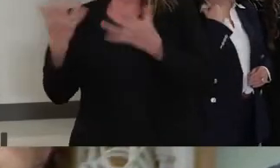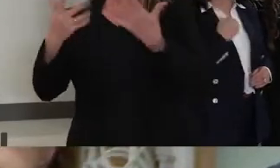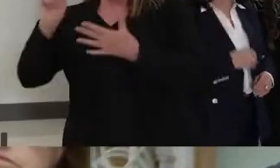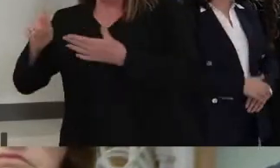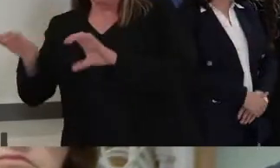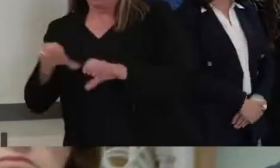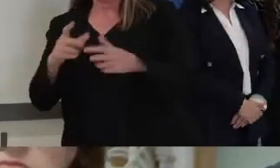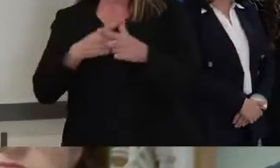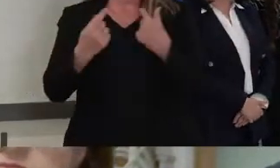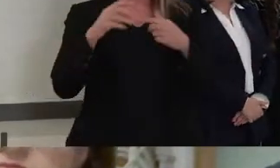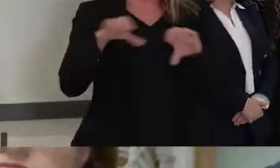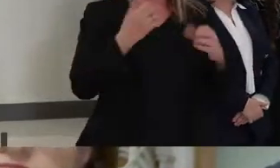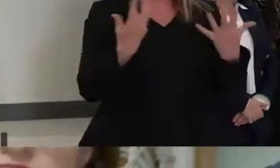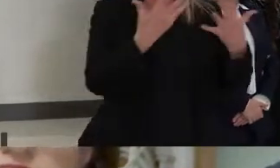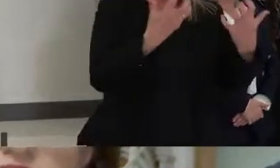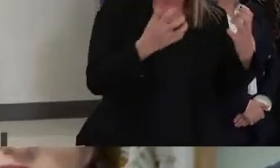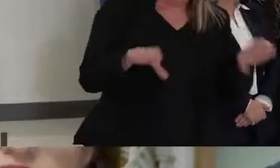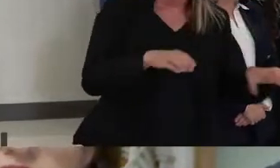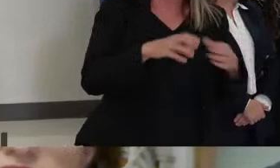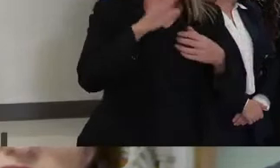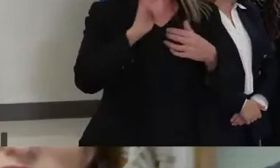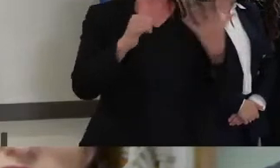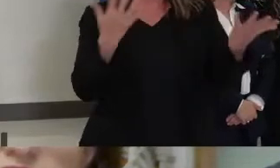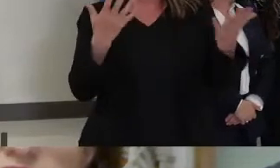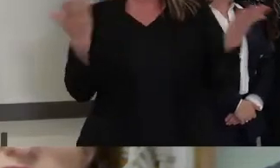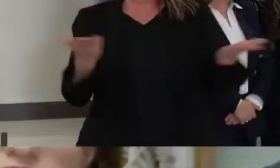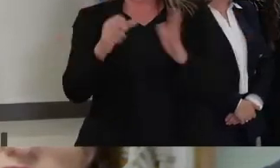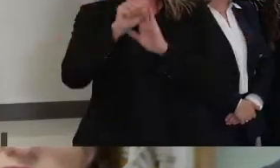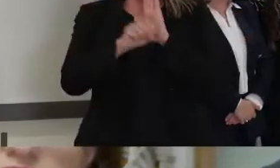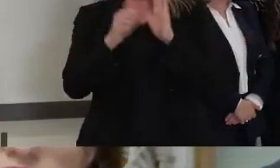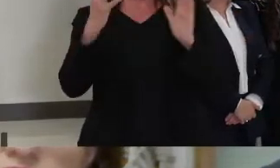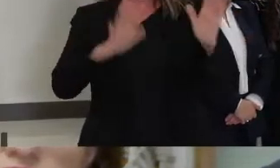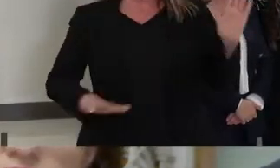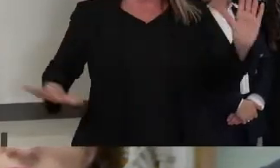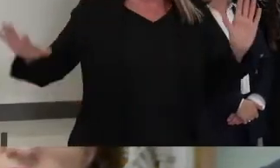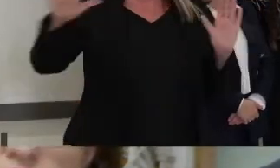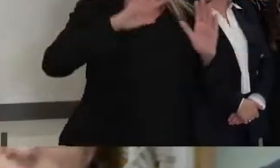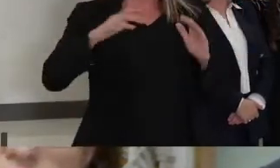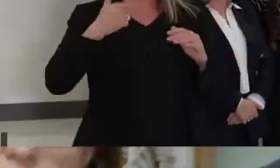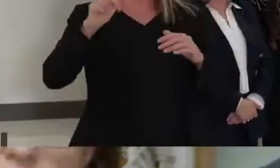In the state of California, there's not a second grader anywhere in the state of California that doesn't have a